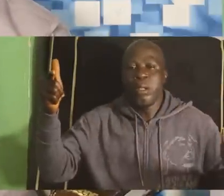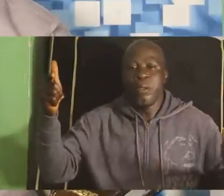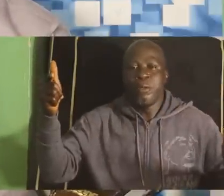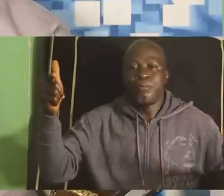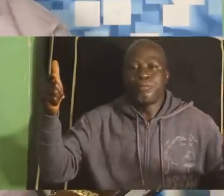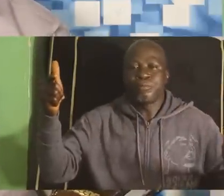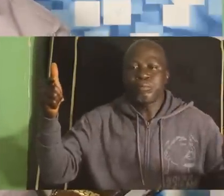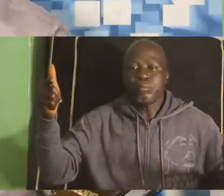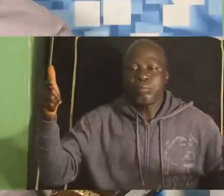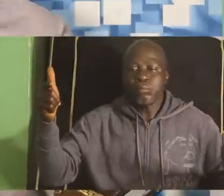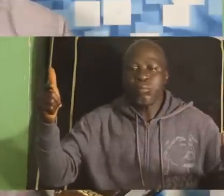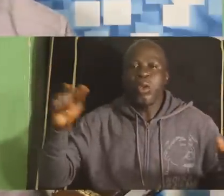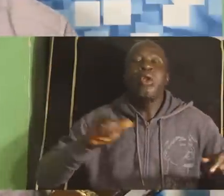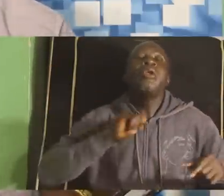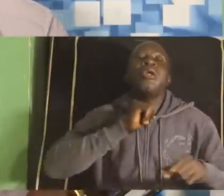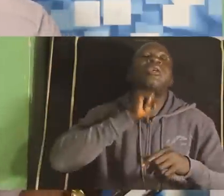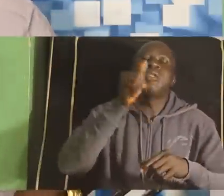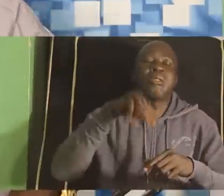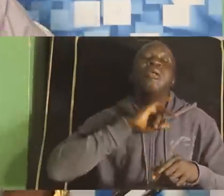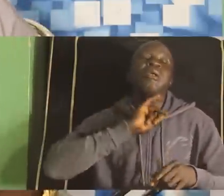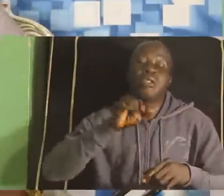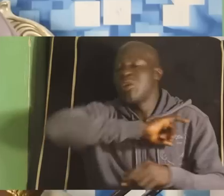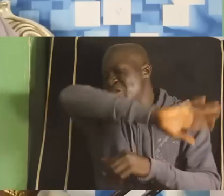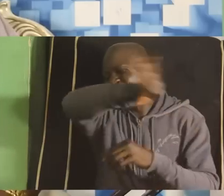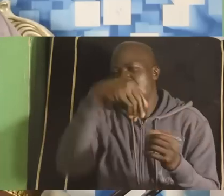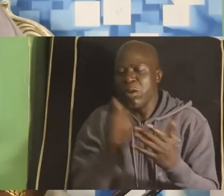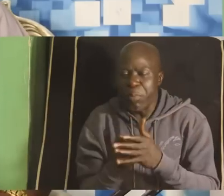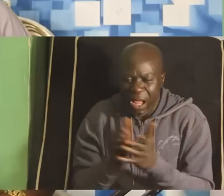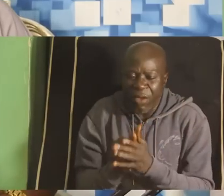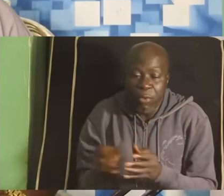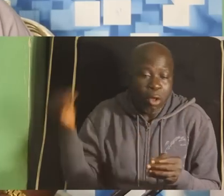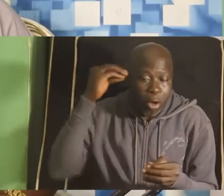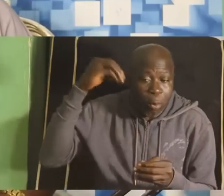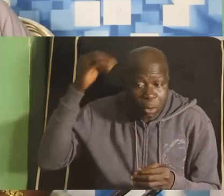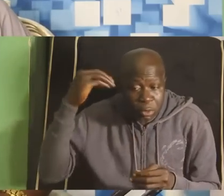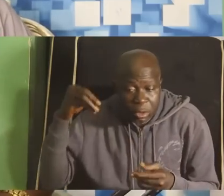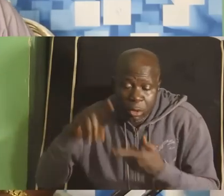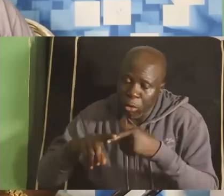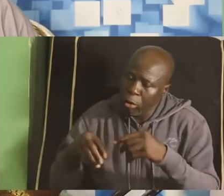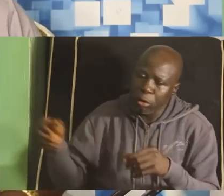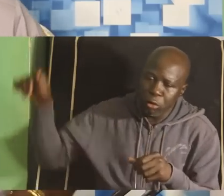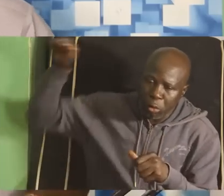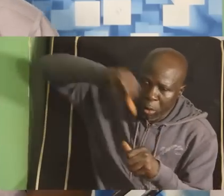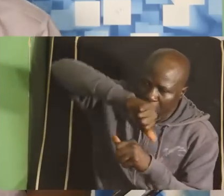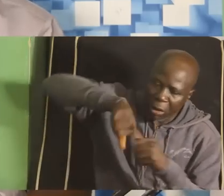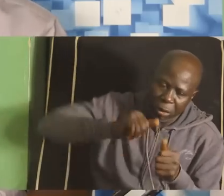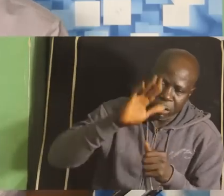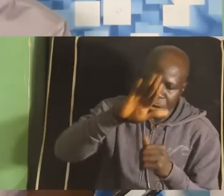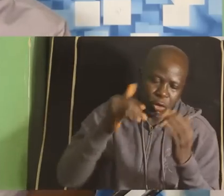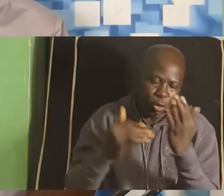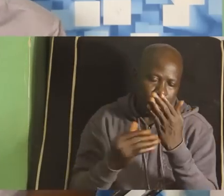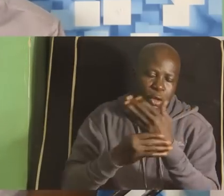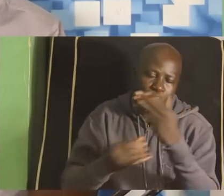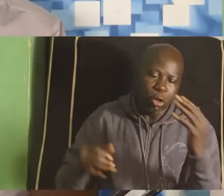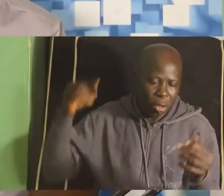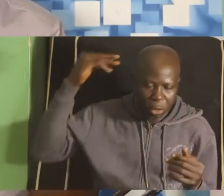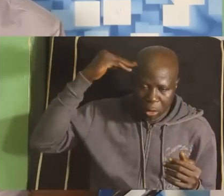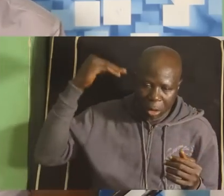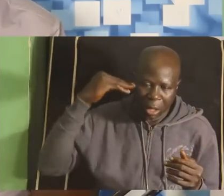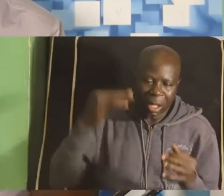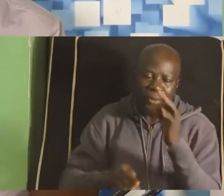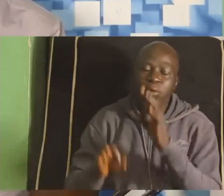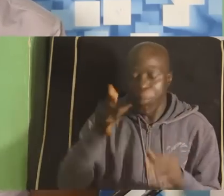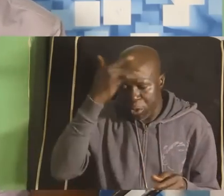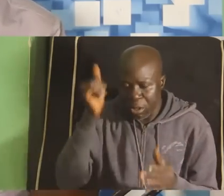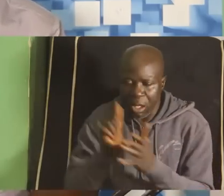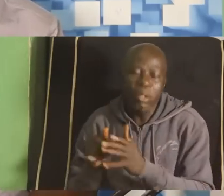not everybody that has the privilege to anoint your head. Even though that I have the